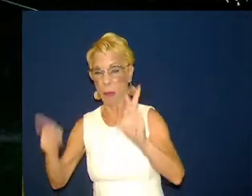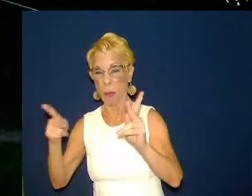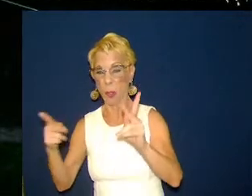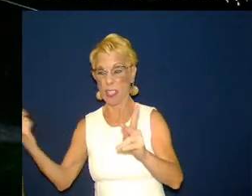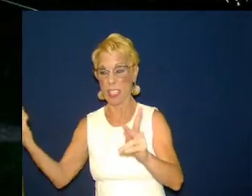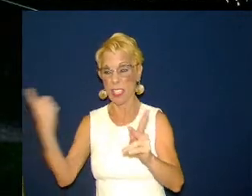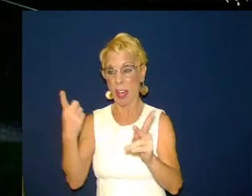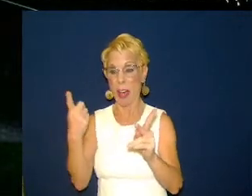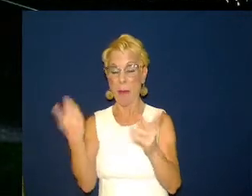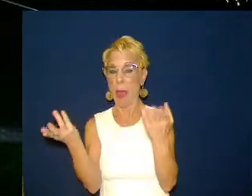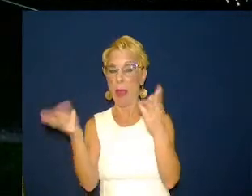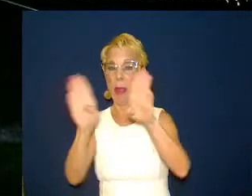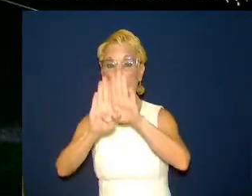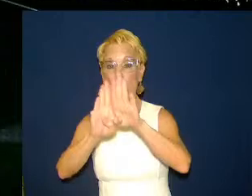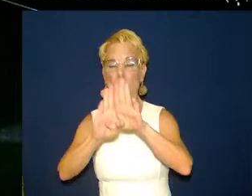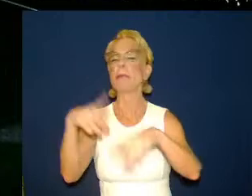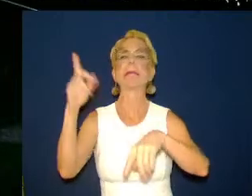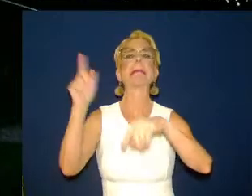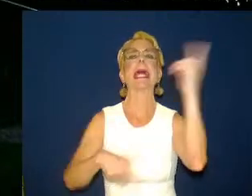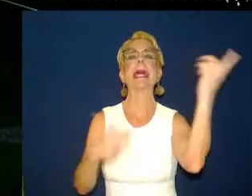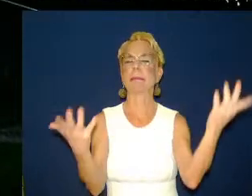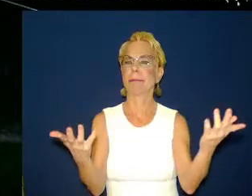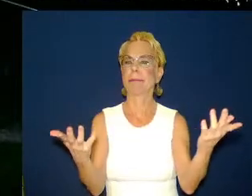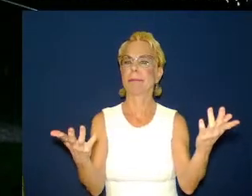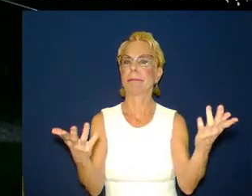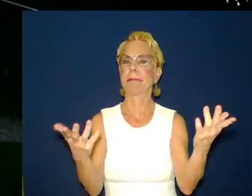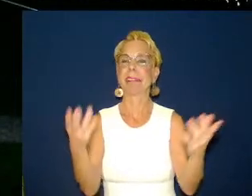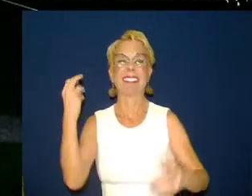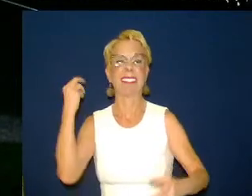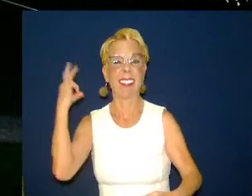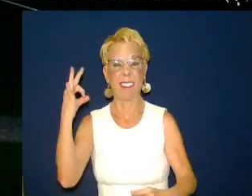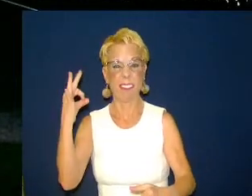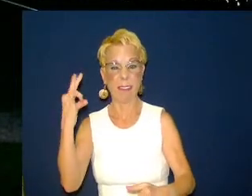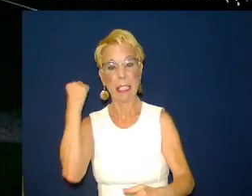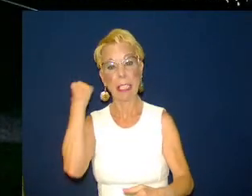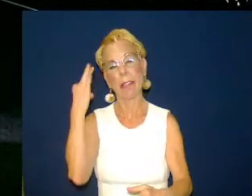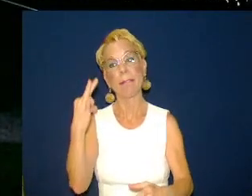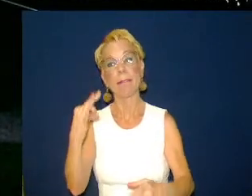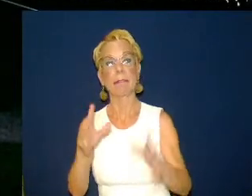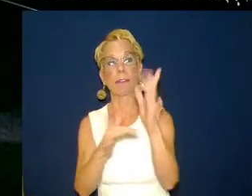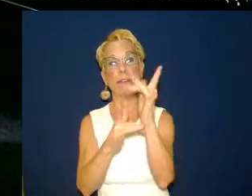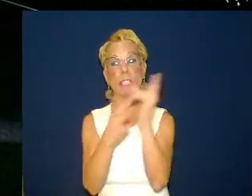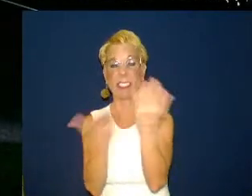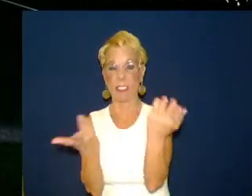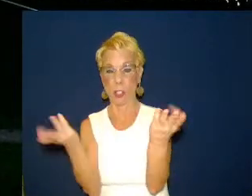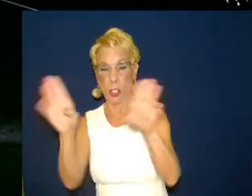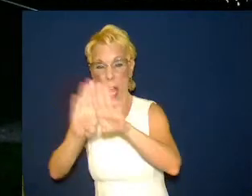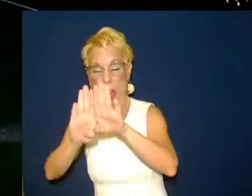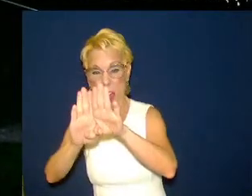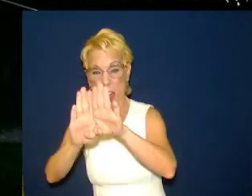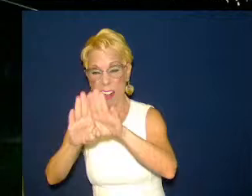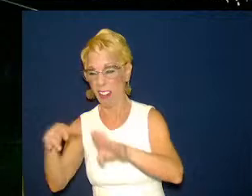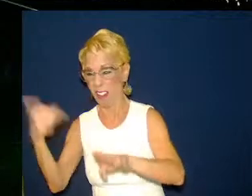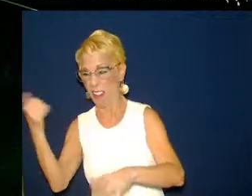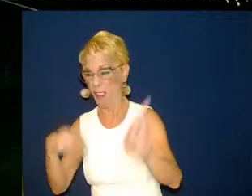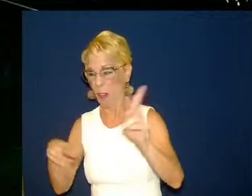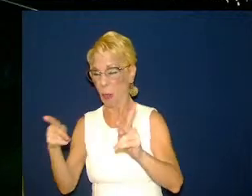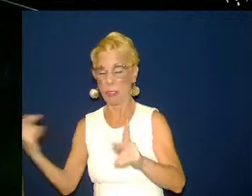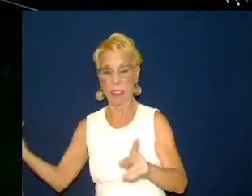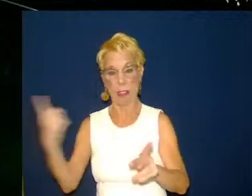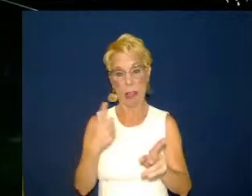that comes all the way from the Old Testament, Isaiah 22, verse 22, when you read the story of King Hezekiah's